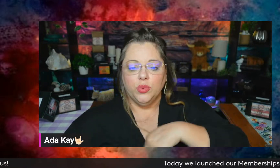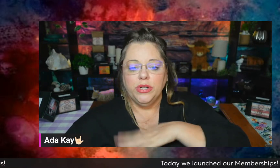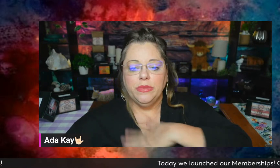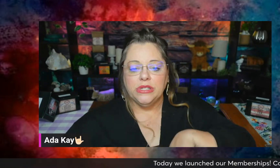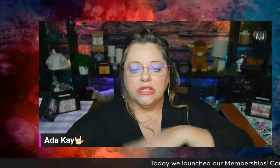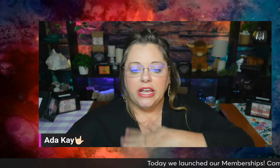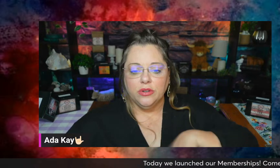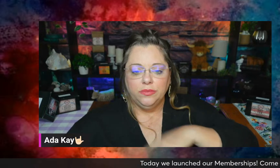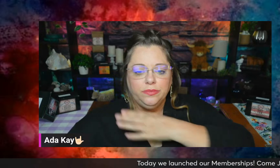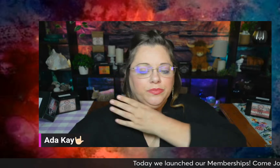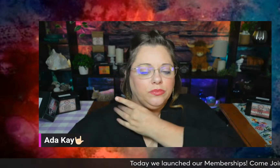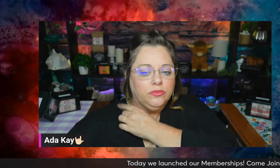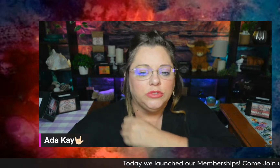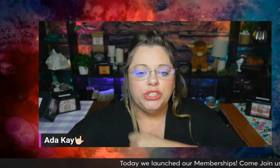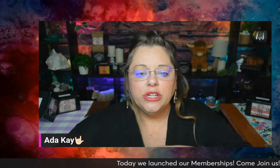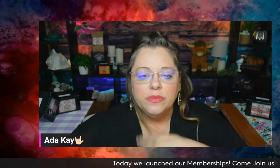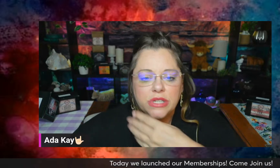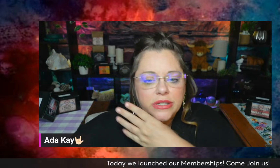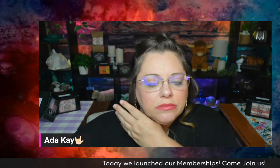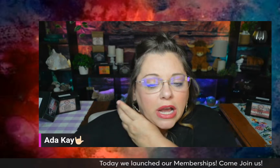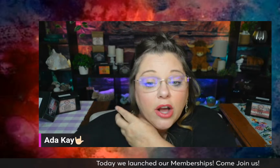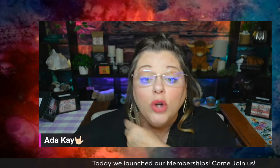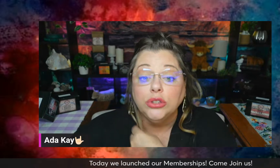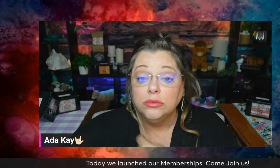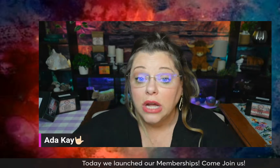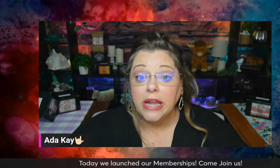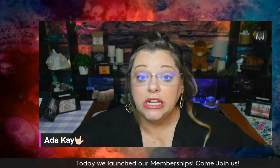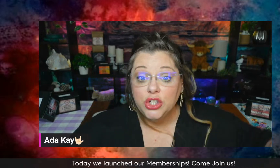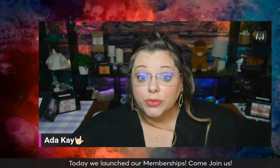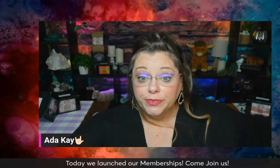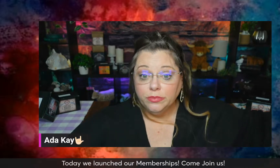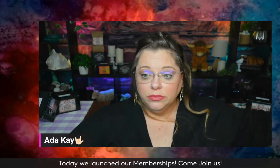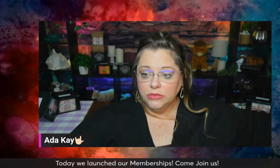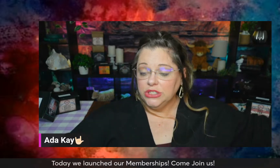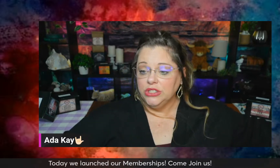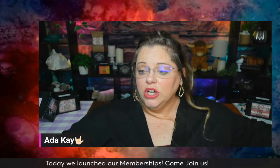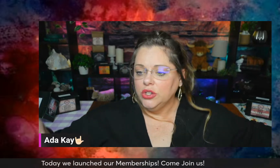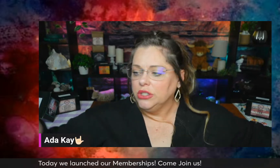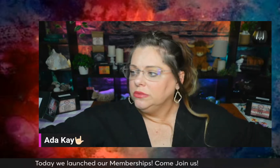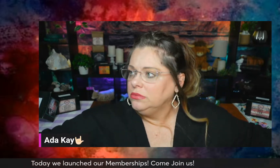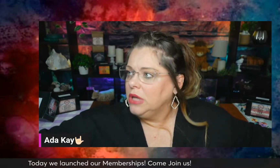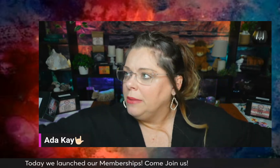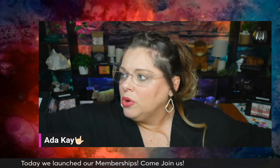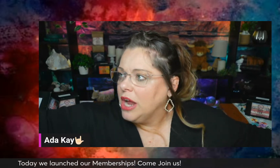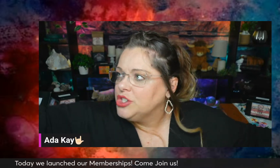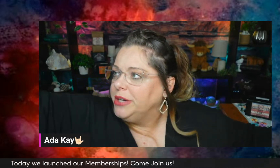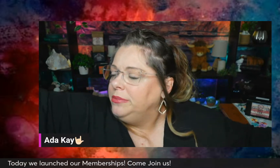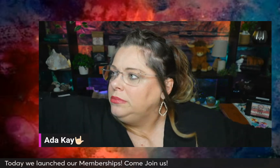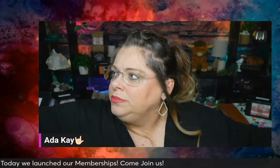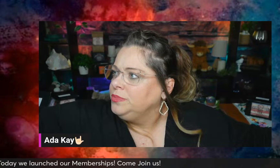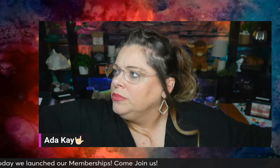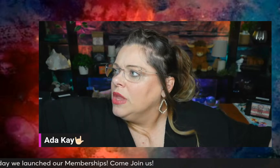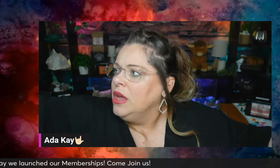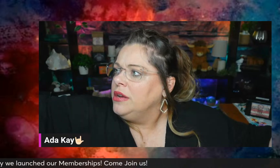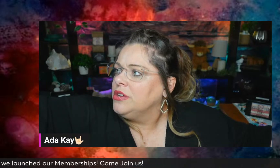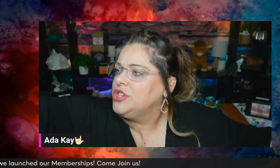15, 20 minutes later, she comes in. I called her. I need you. This is not good. I'm crashing. Now